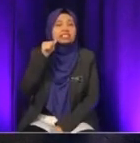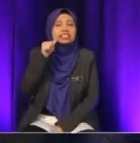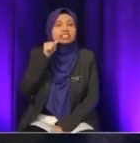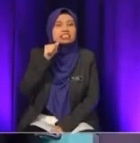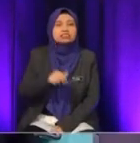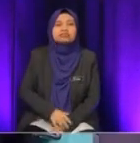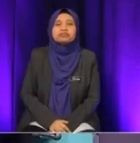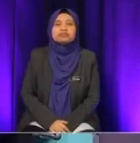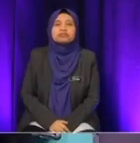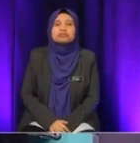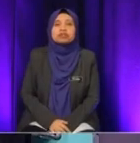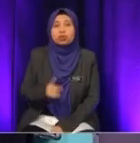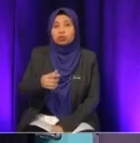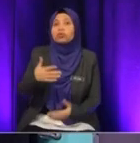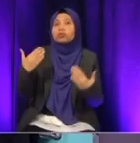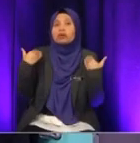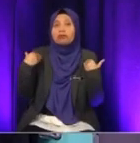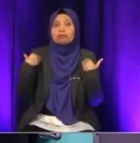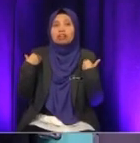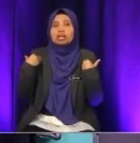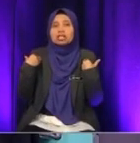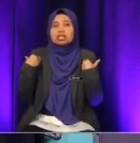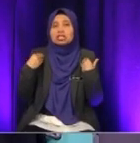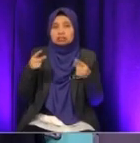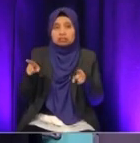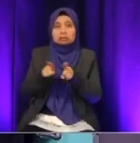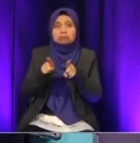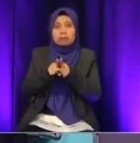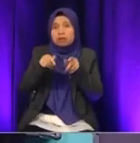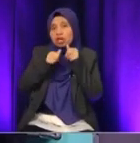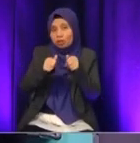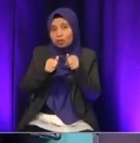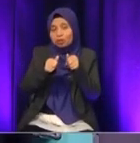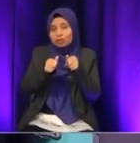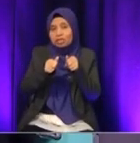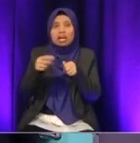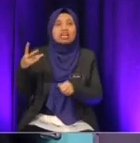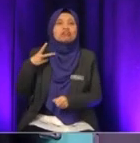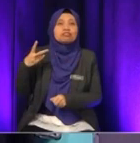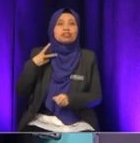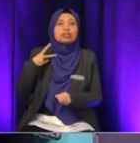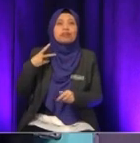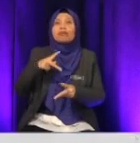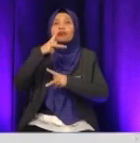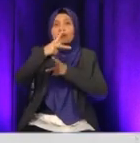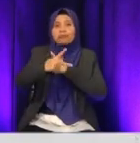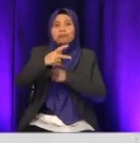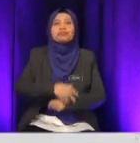So, do you have any experience of joining a group volunteering program? Please share with us.